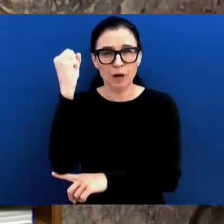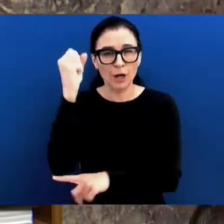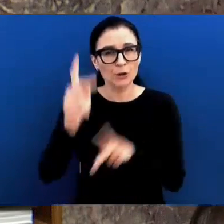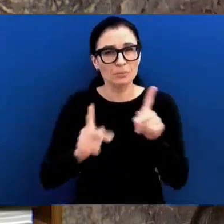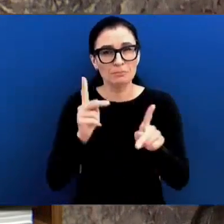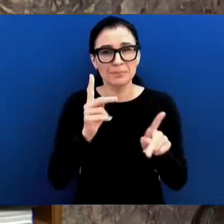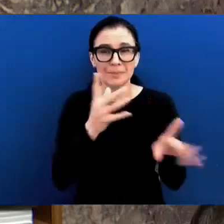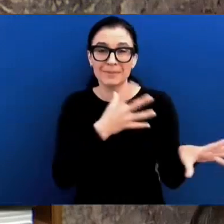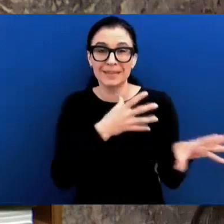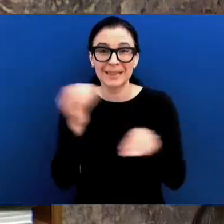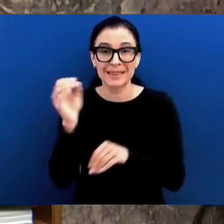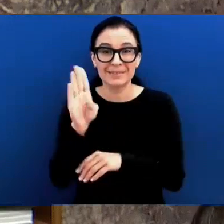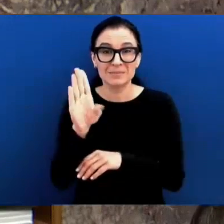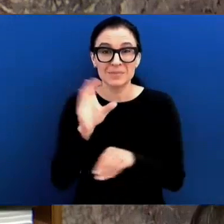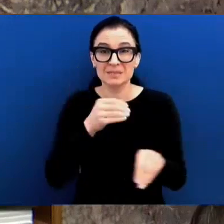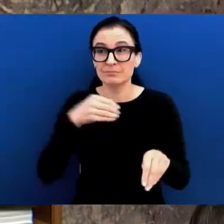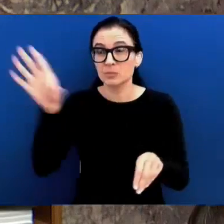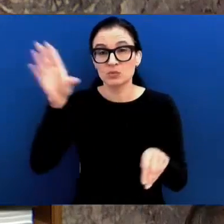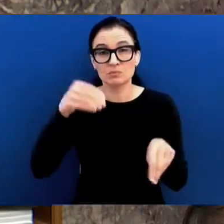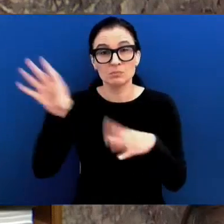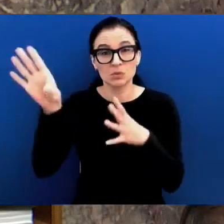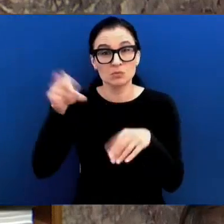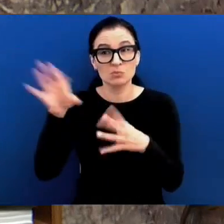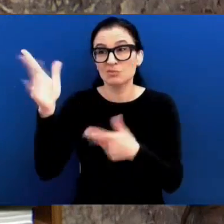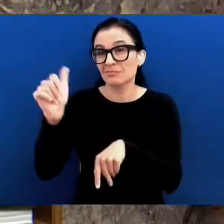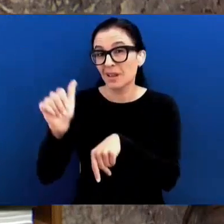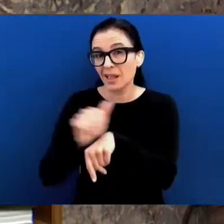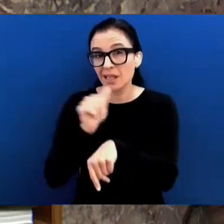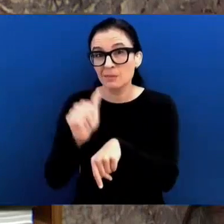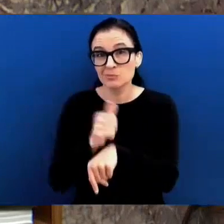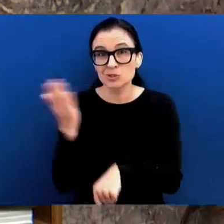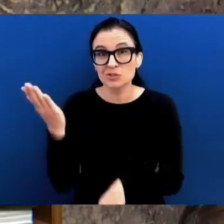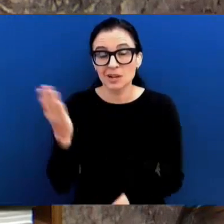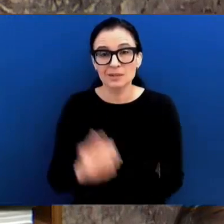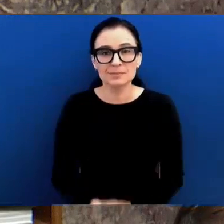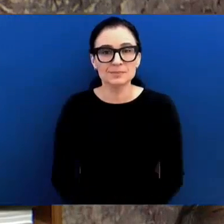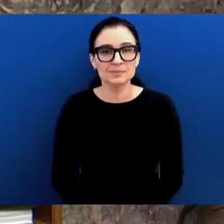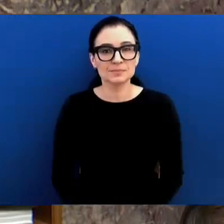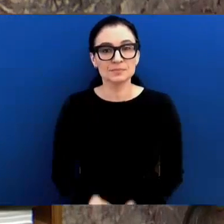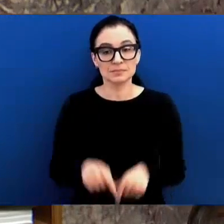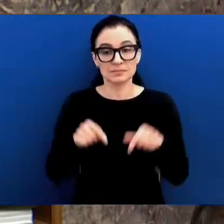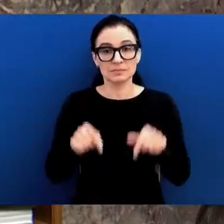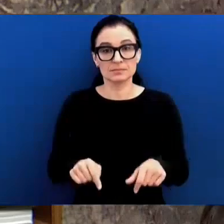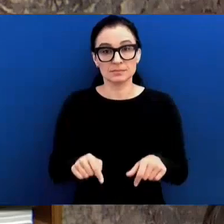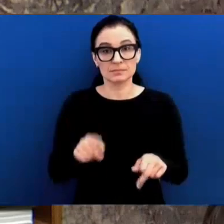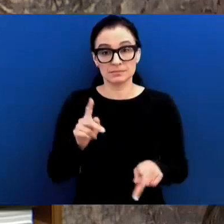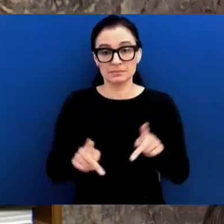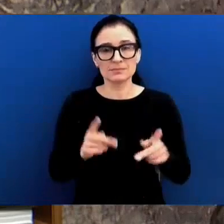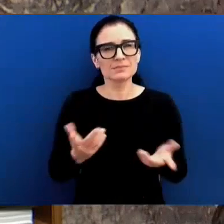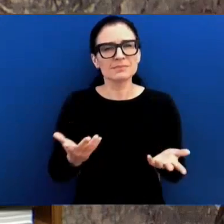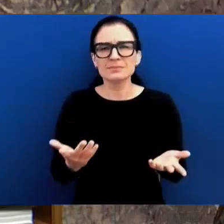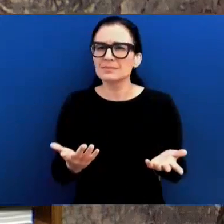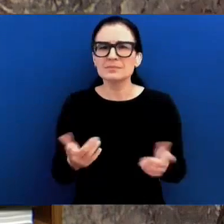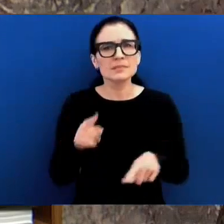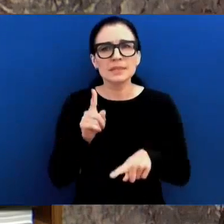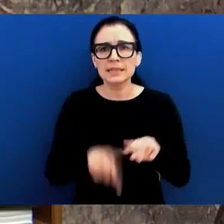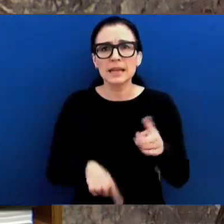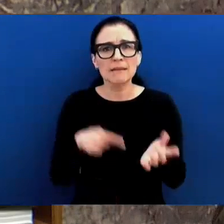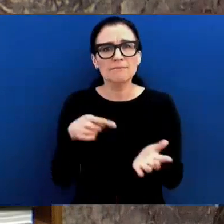to Alberta, where our residents here can't even afford groceries anymore, Mr. Speaker?